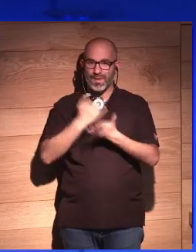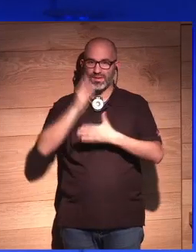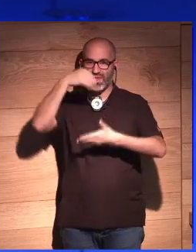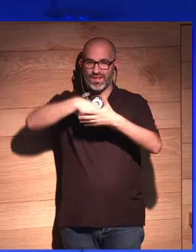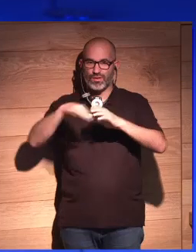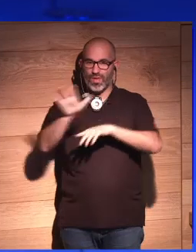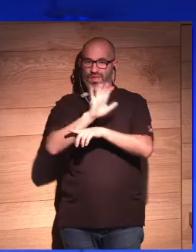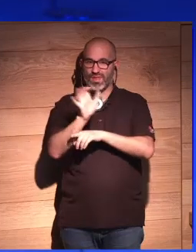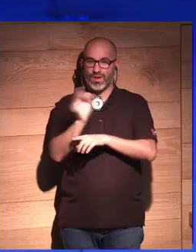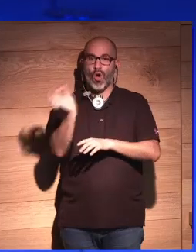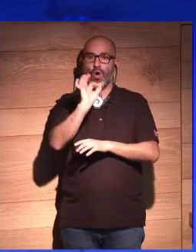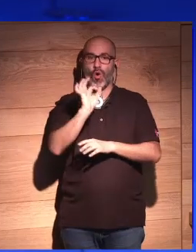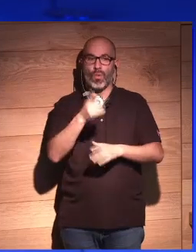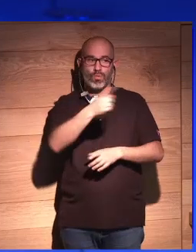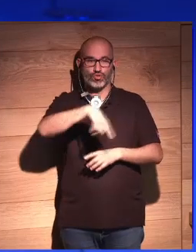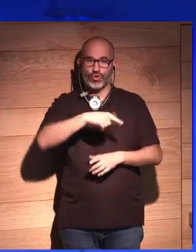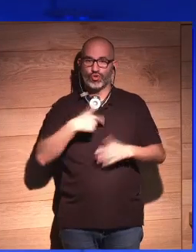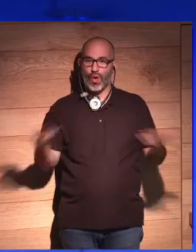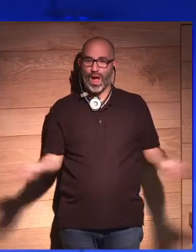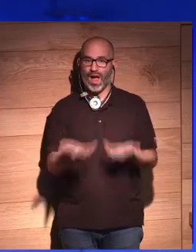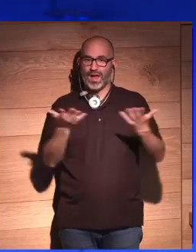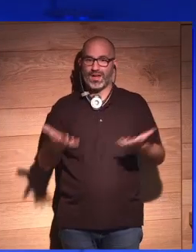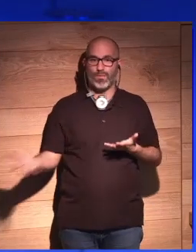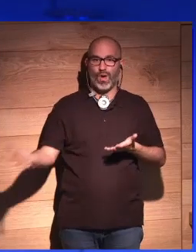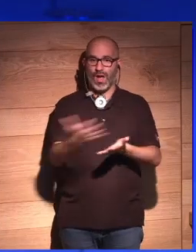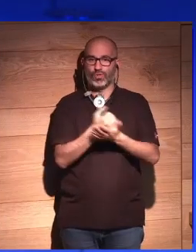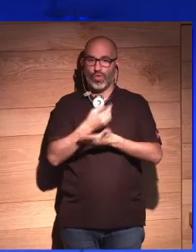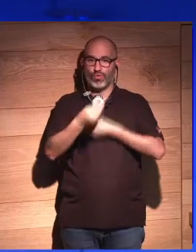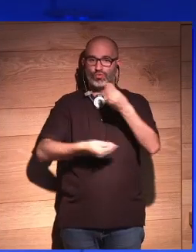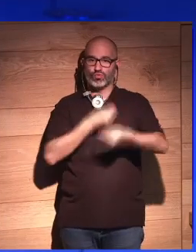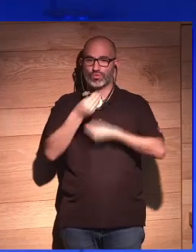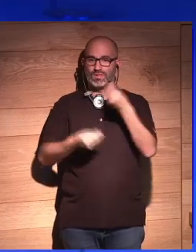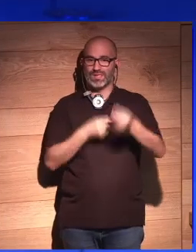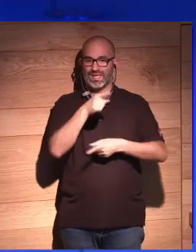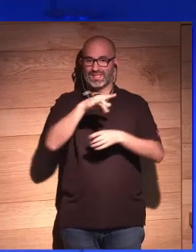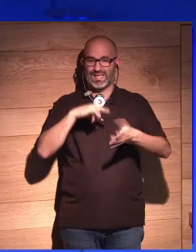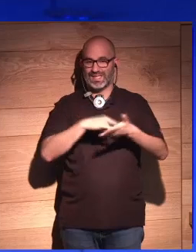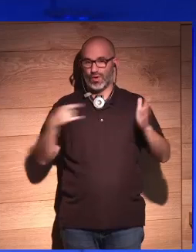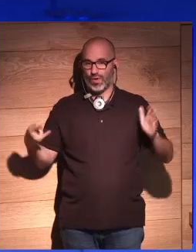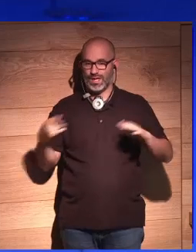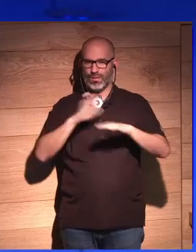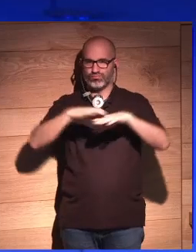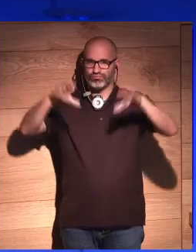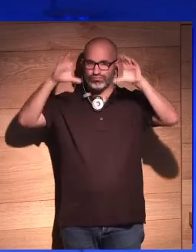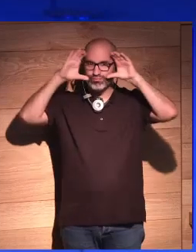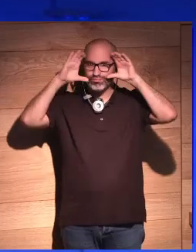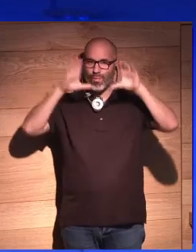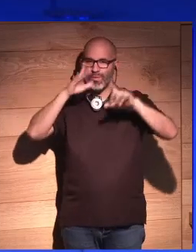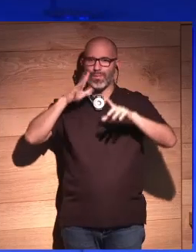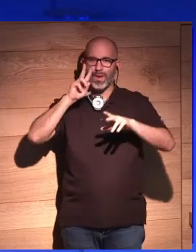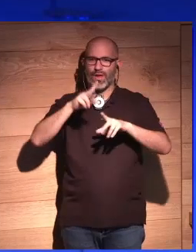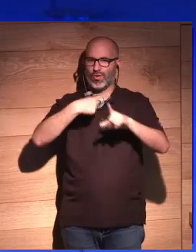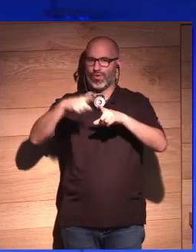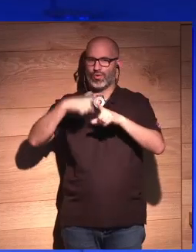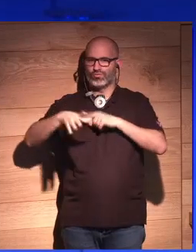think in this building, in the festival, a number of works, in fact, that we showed at New Frontier, and one that